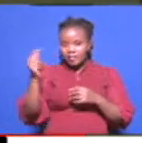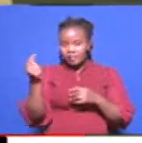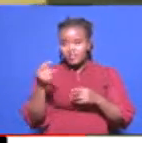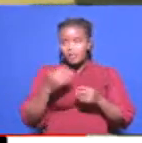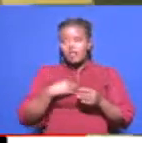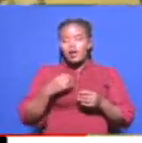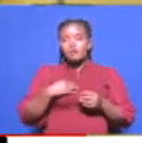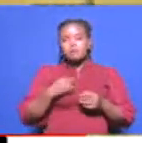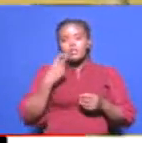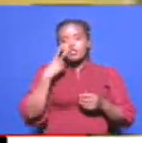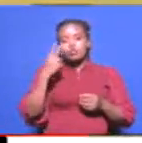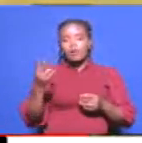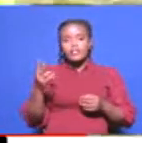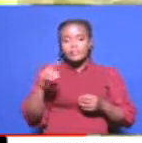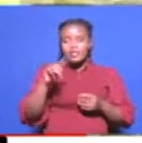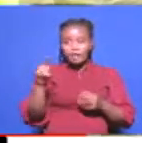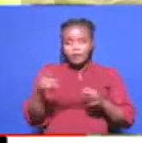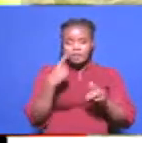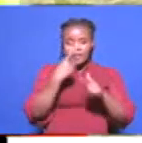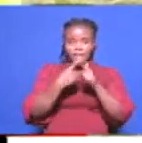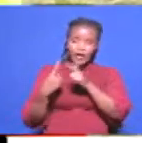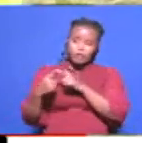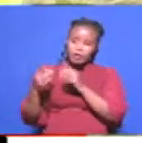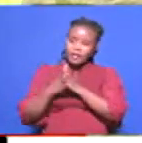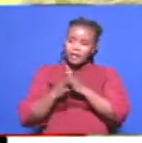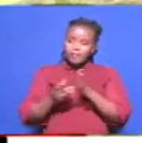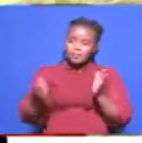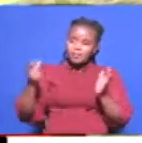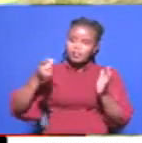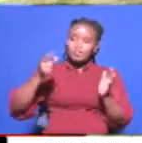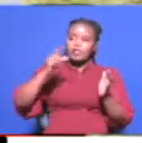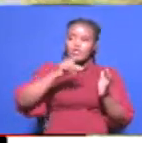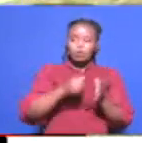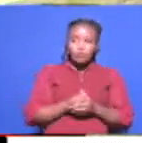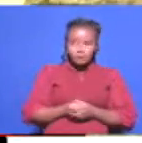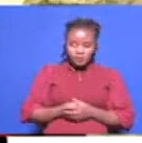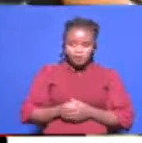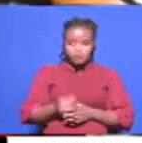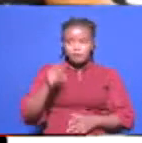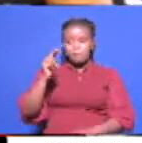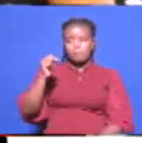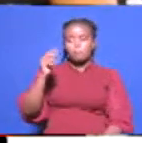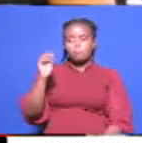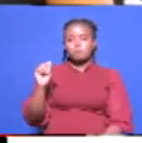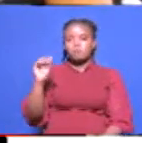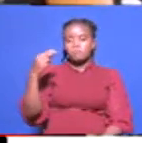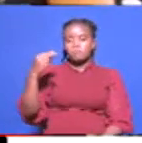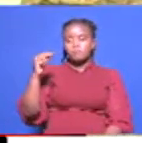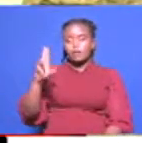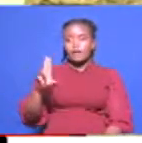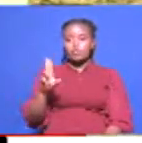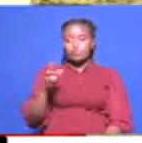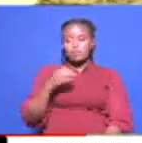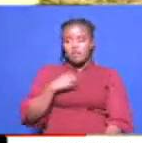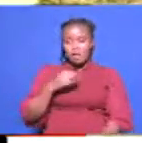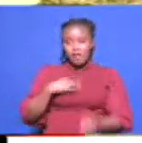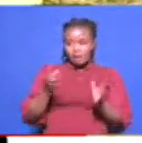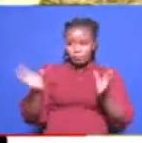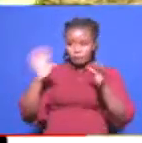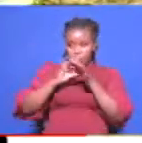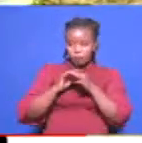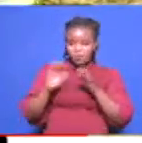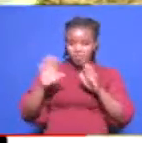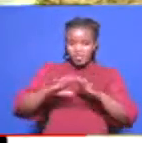units annually and growing. To address this, the National Cooperative Housing Union has tapped real estate firm